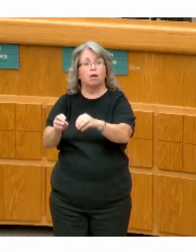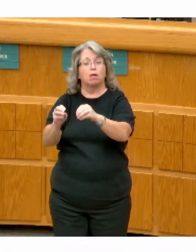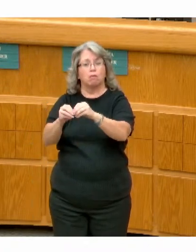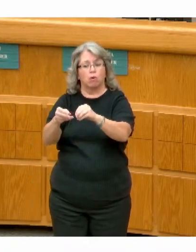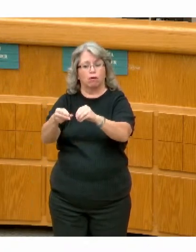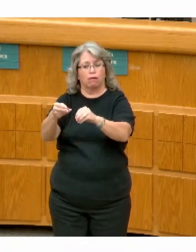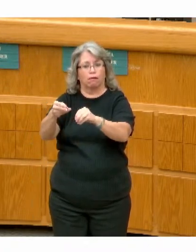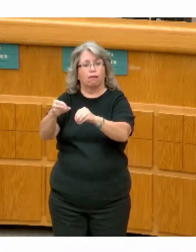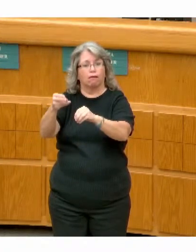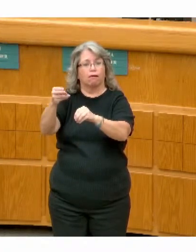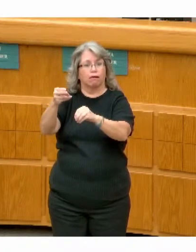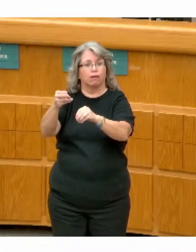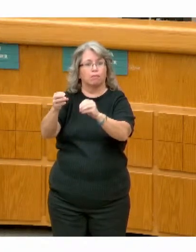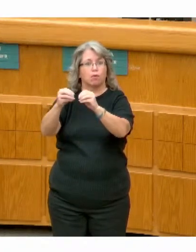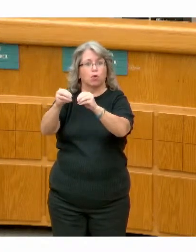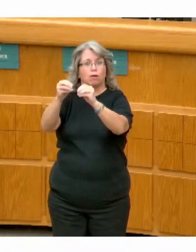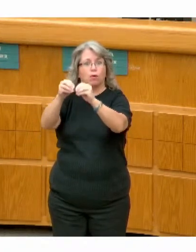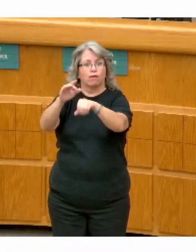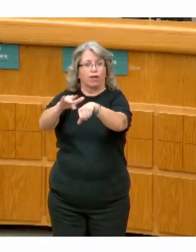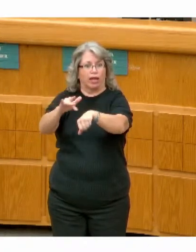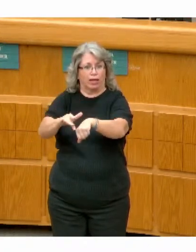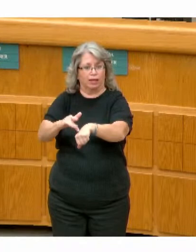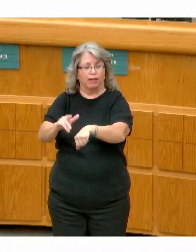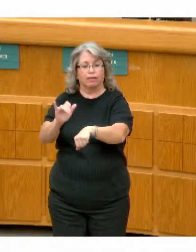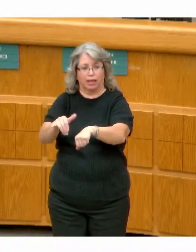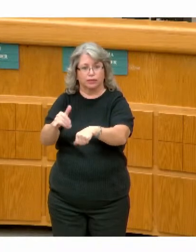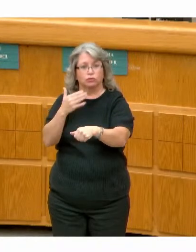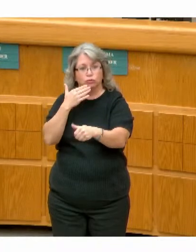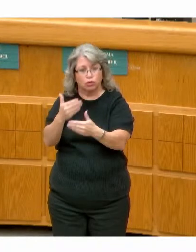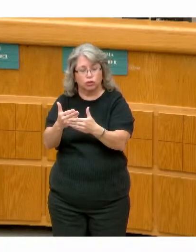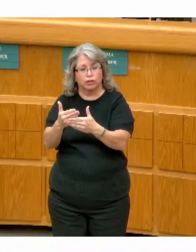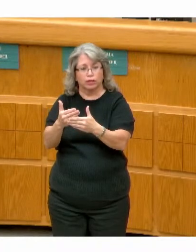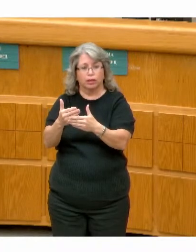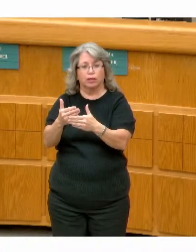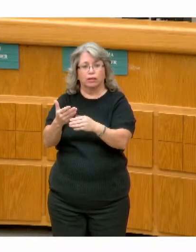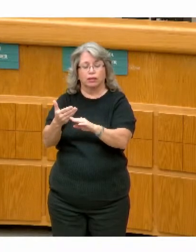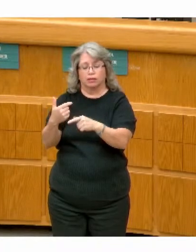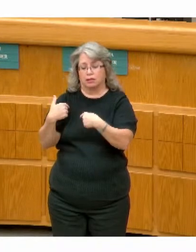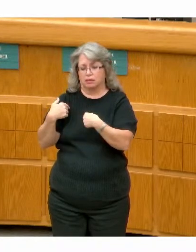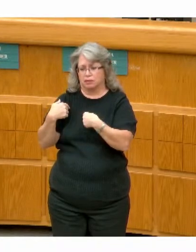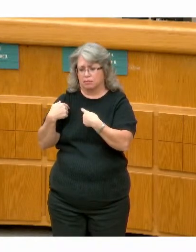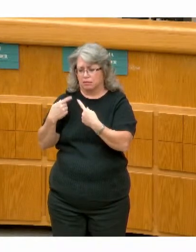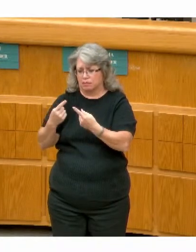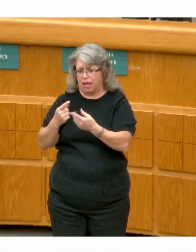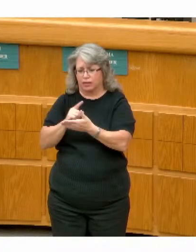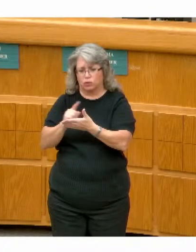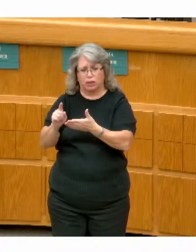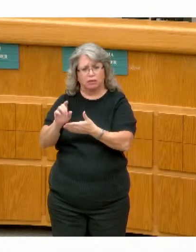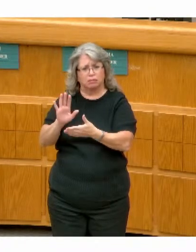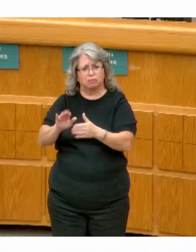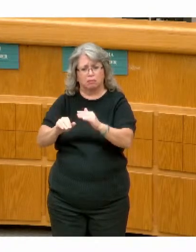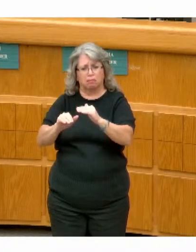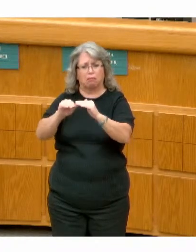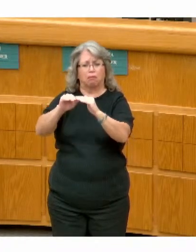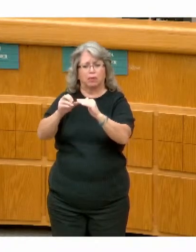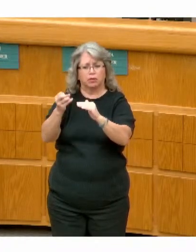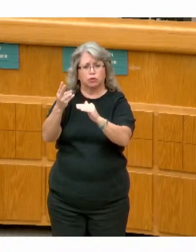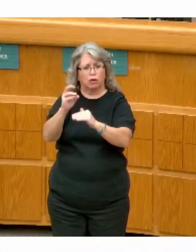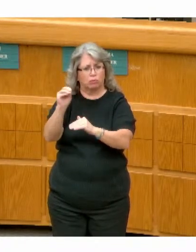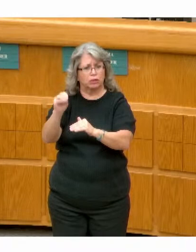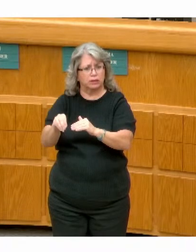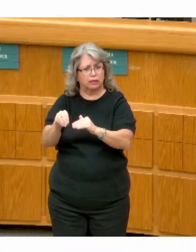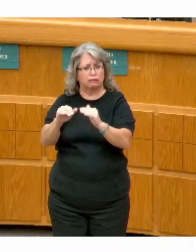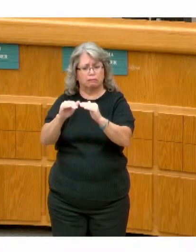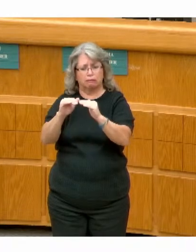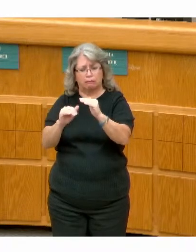quite a low level. And it's been all the way up to 12% in the past week. But we're hoping that those numbers can continue